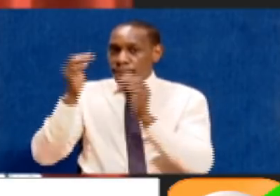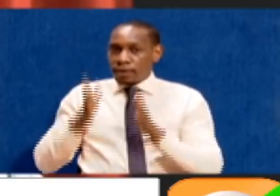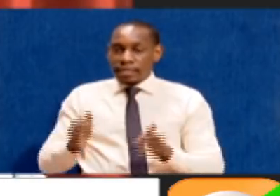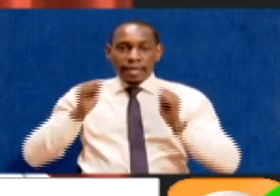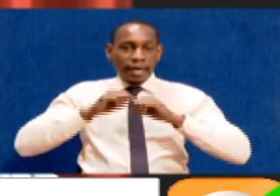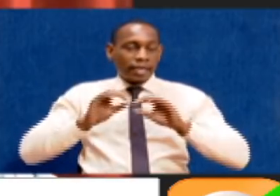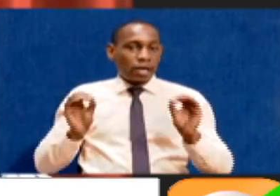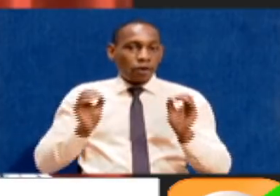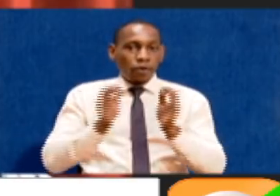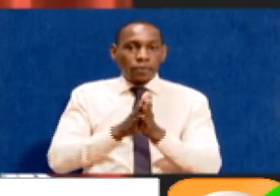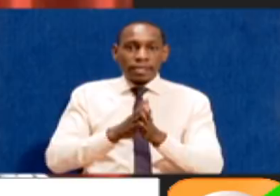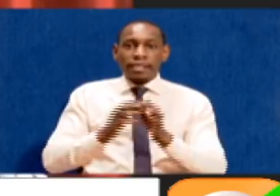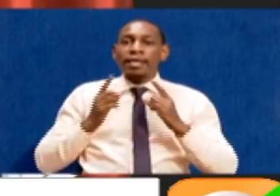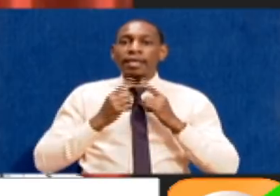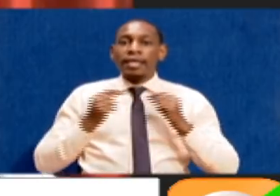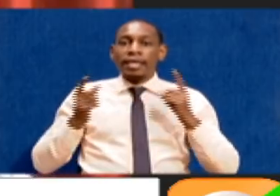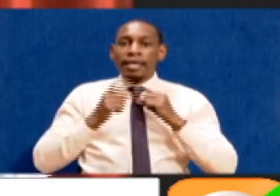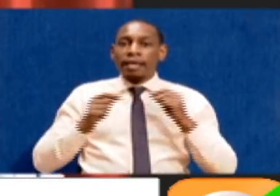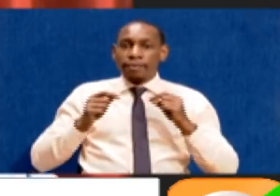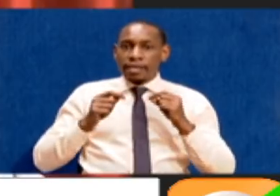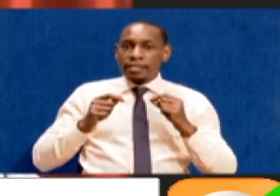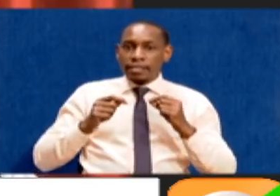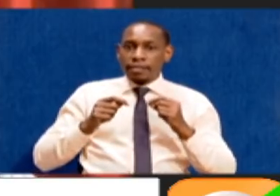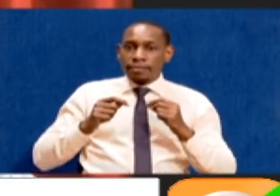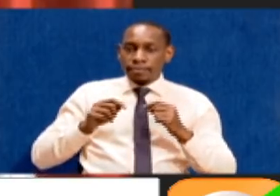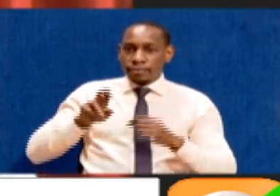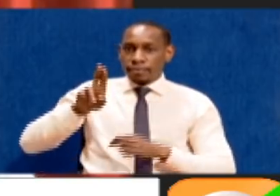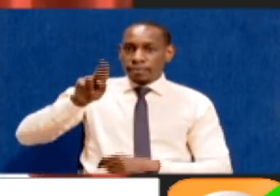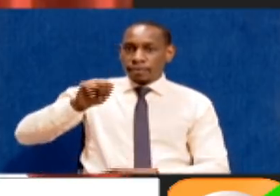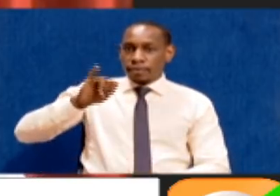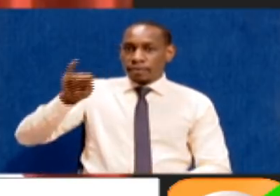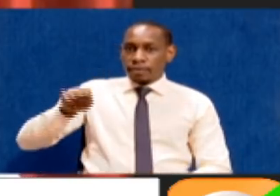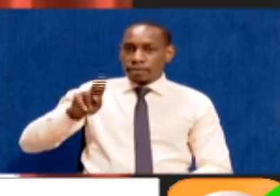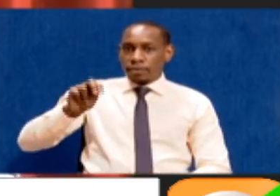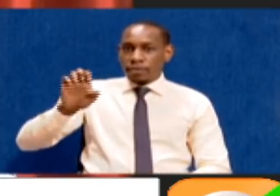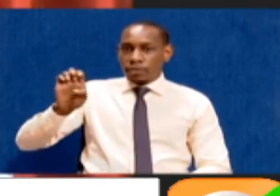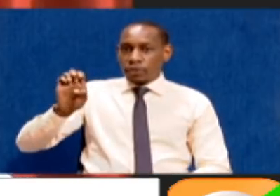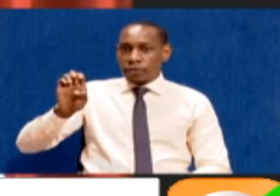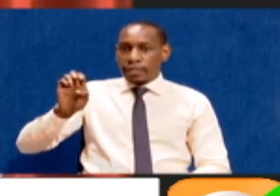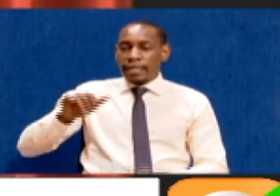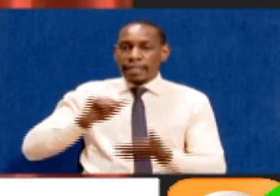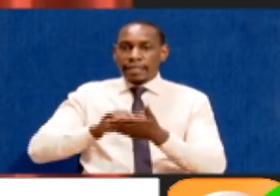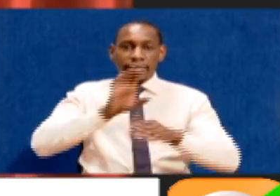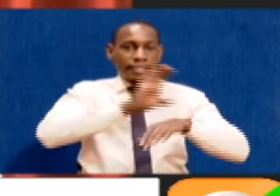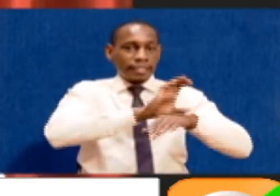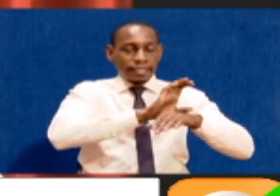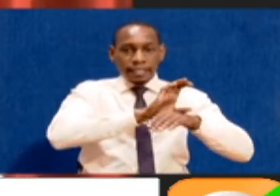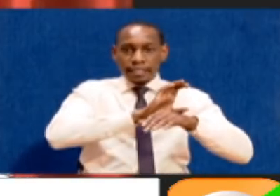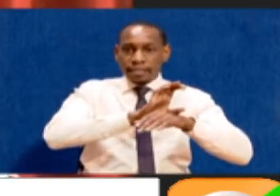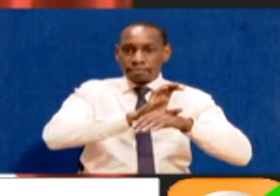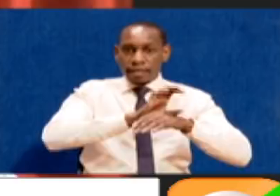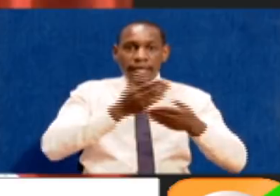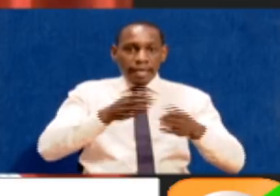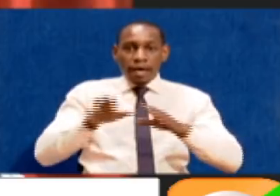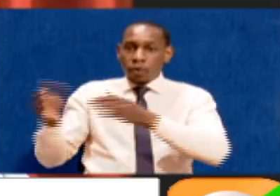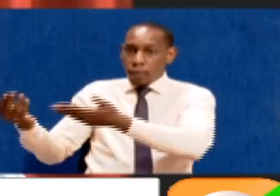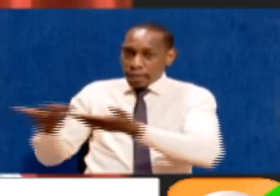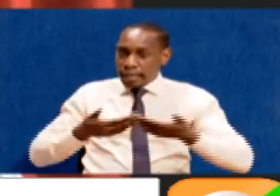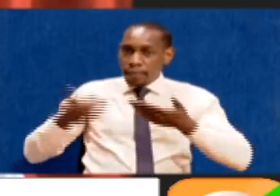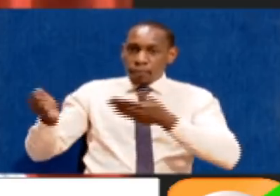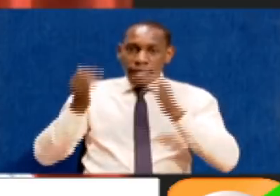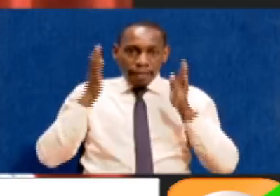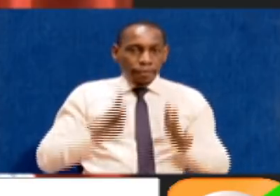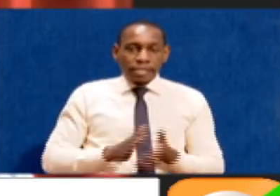I do not agree with Reverend Joya that the church has sold itself to the